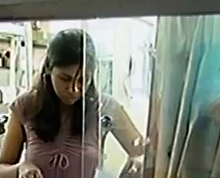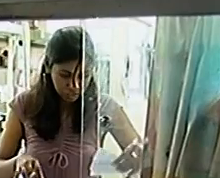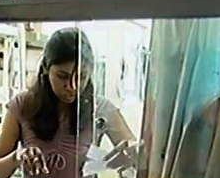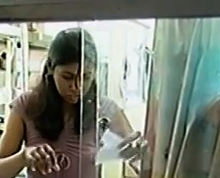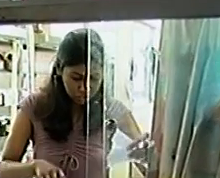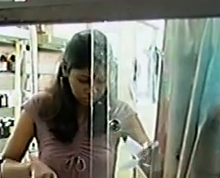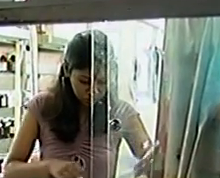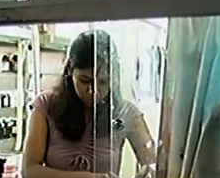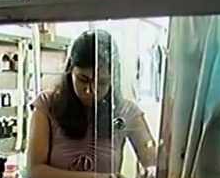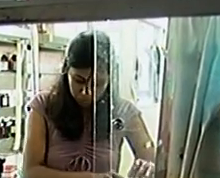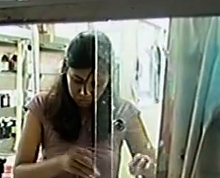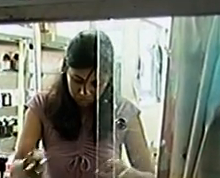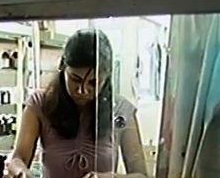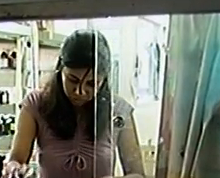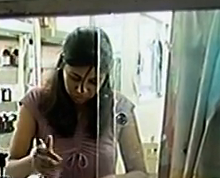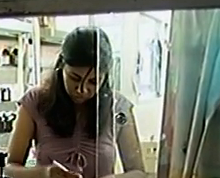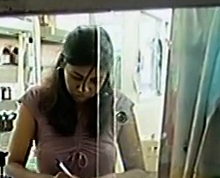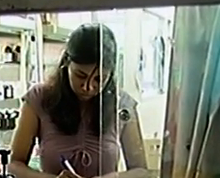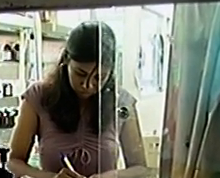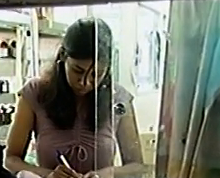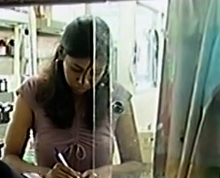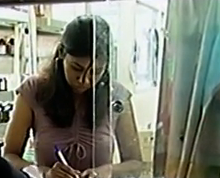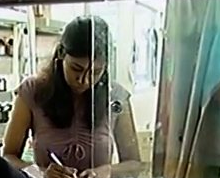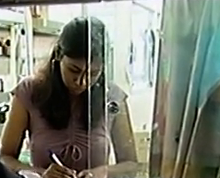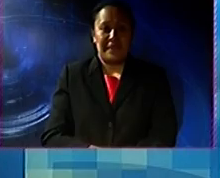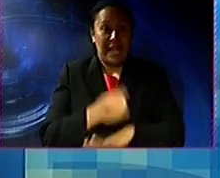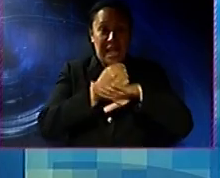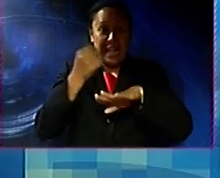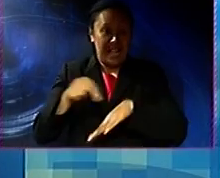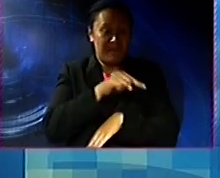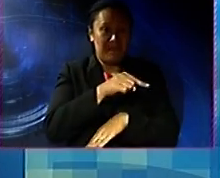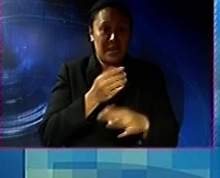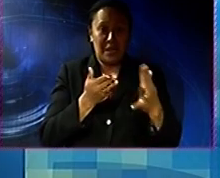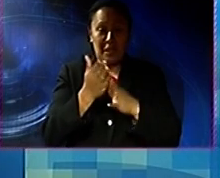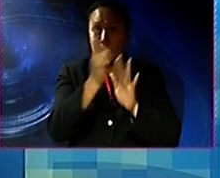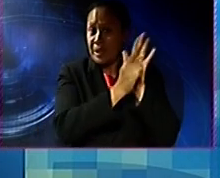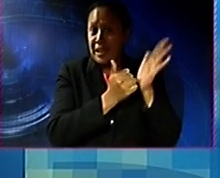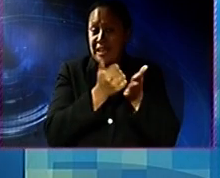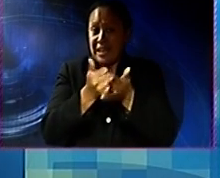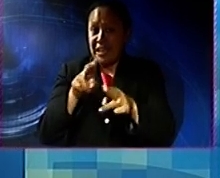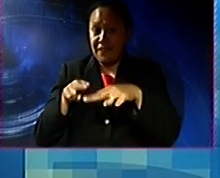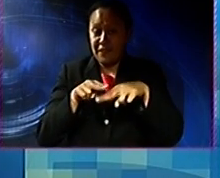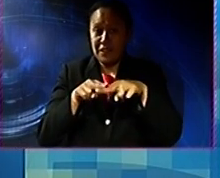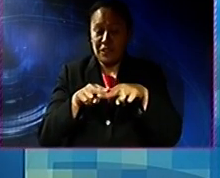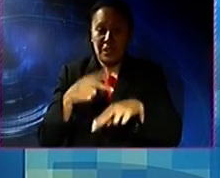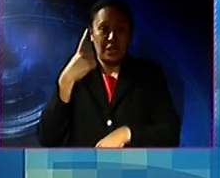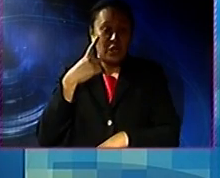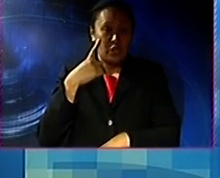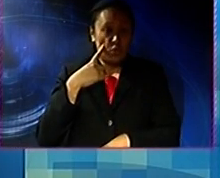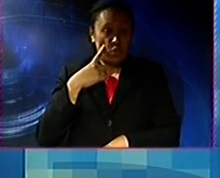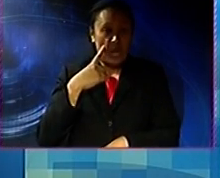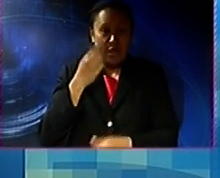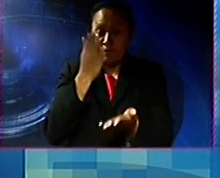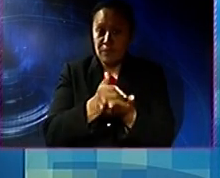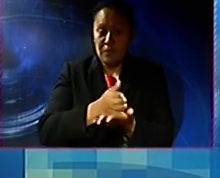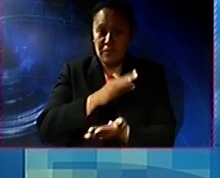been no reports so far of deaths or complications related to rubella. Government, through Legal Aid Fiji, in its commitment to substantive